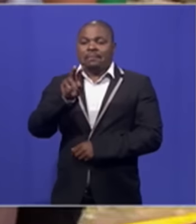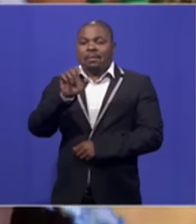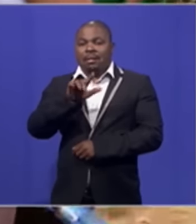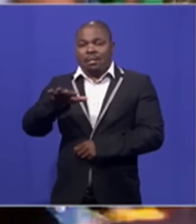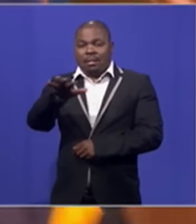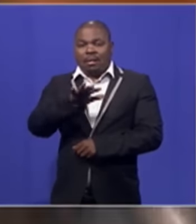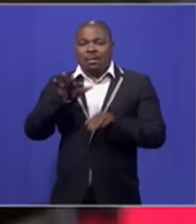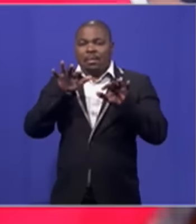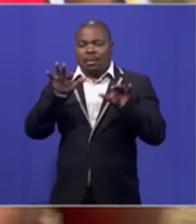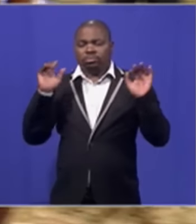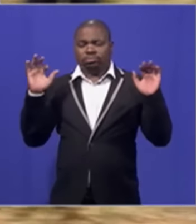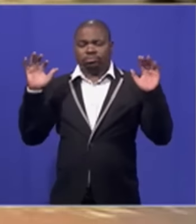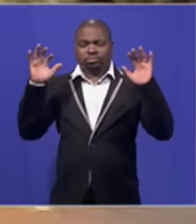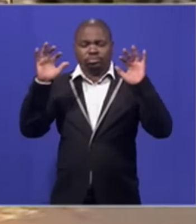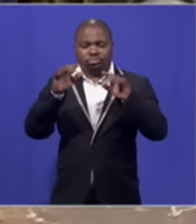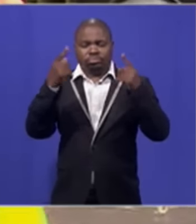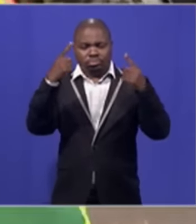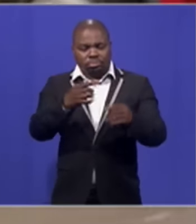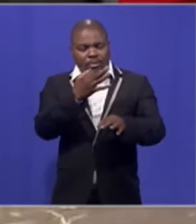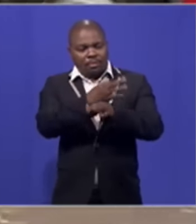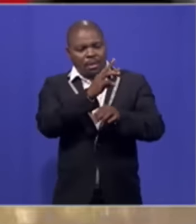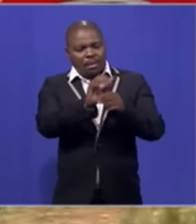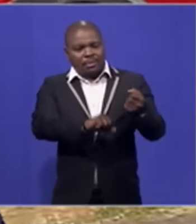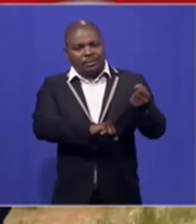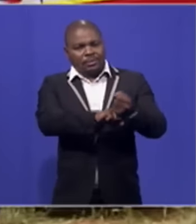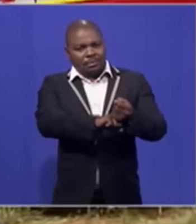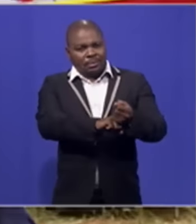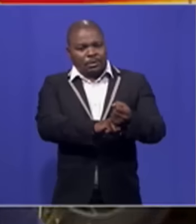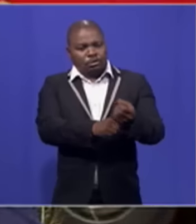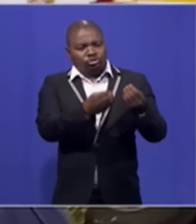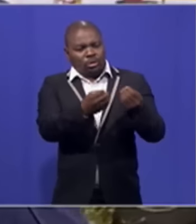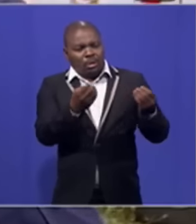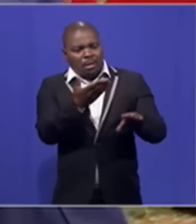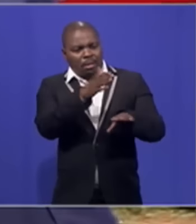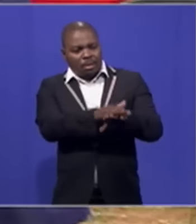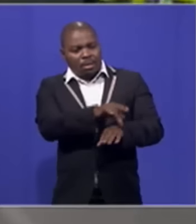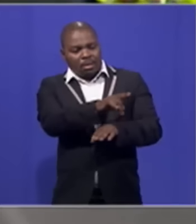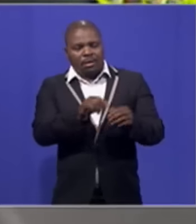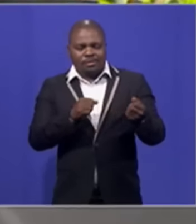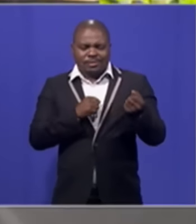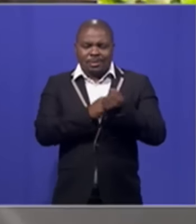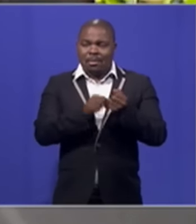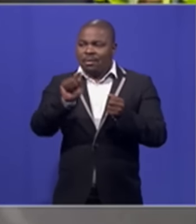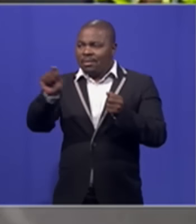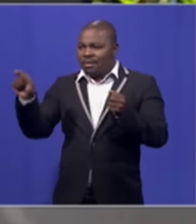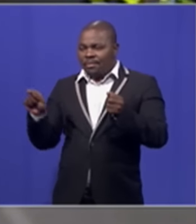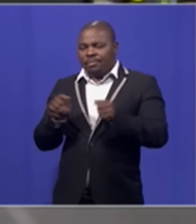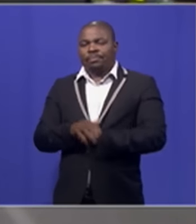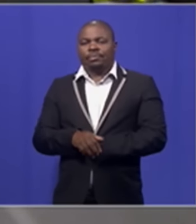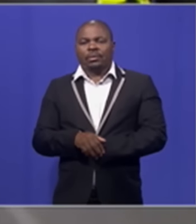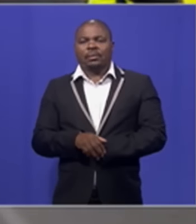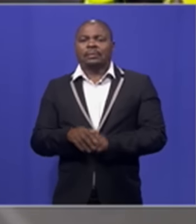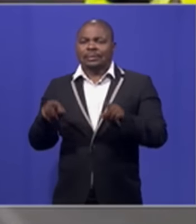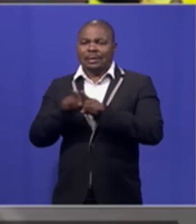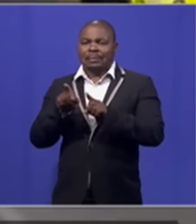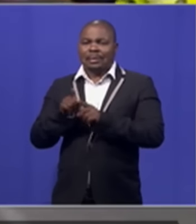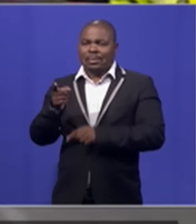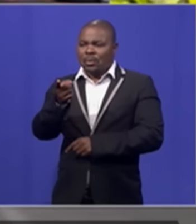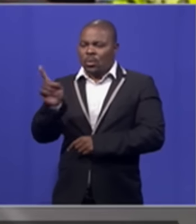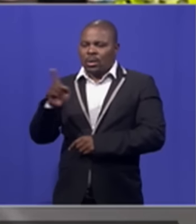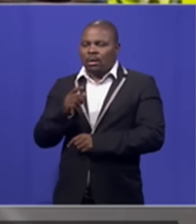ba tlile ba tlo tshetsa bona batswadi ba ile reng bana ba bona ba hlokahalletse kotsing eo ba ne ba tlile ba le bona e